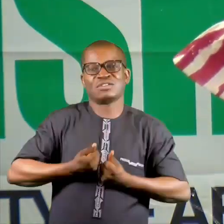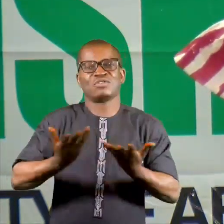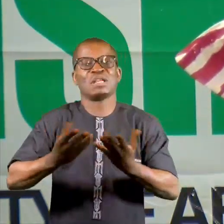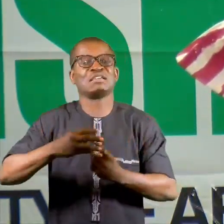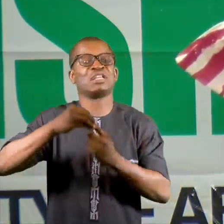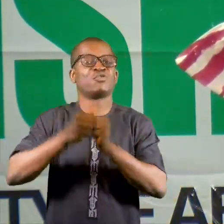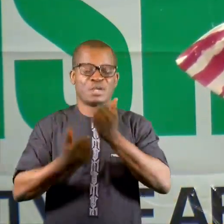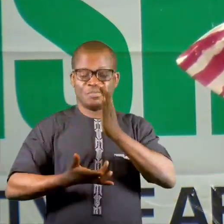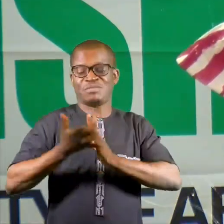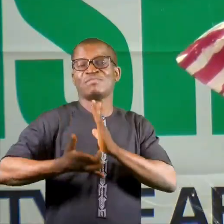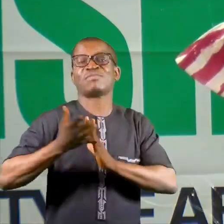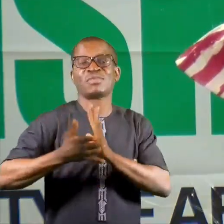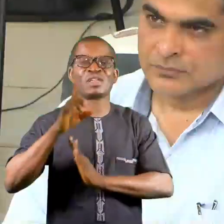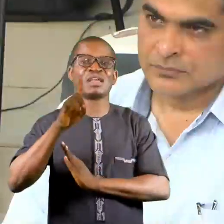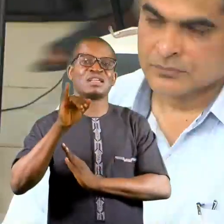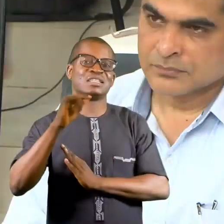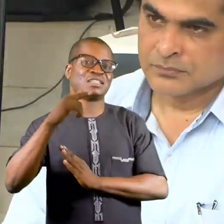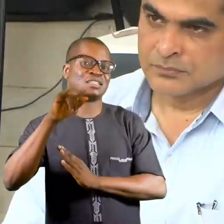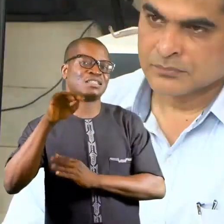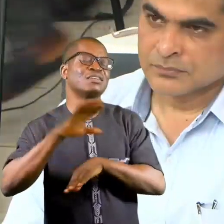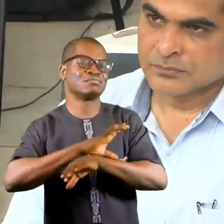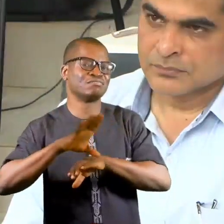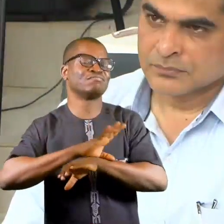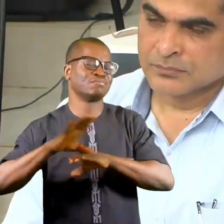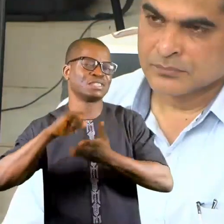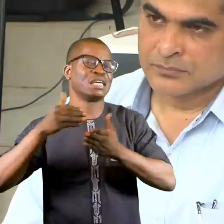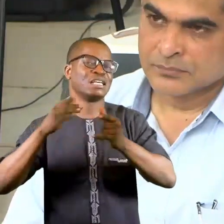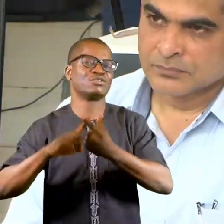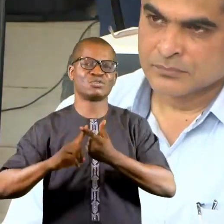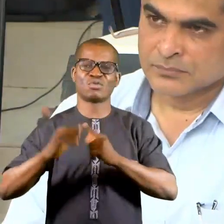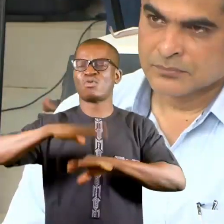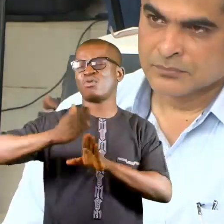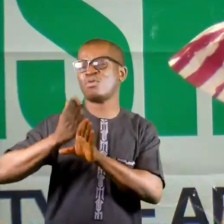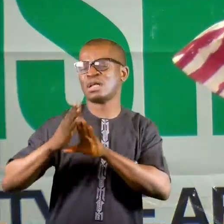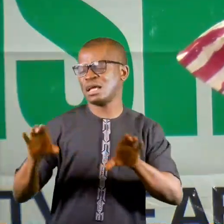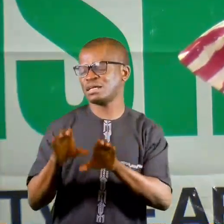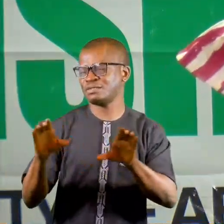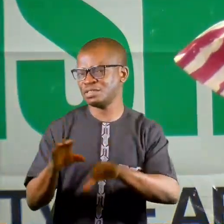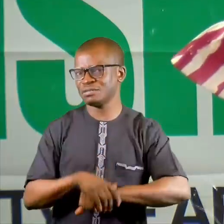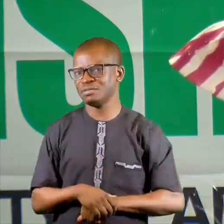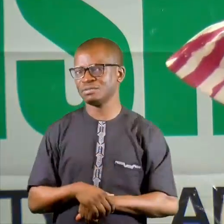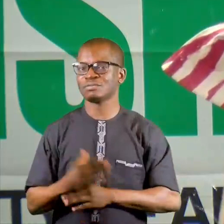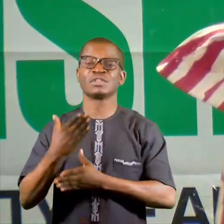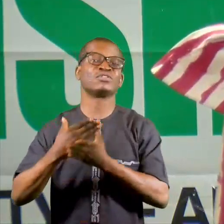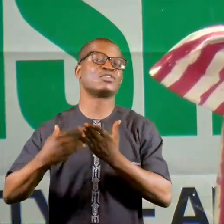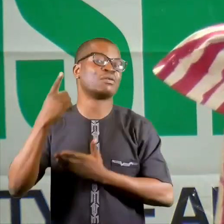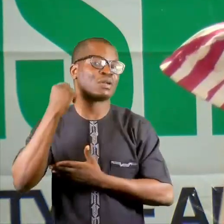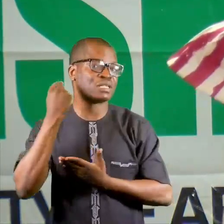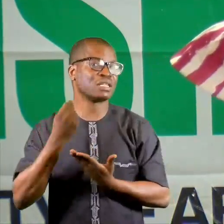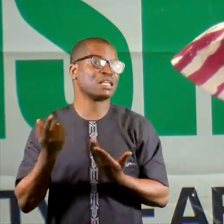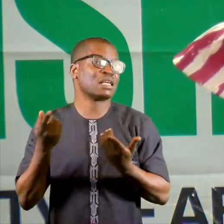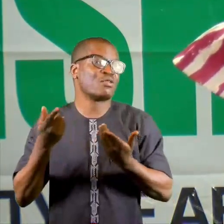with digital transformation, which has led to a massive online explosion. Some recent